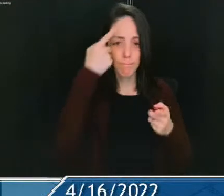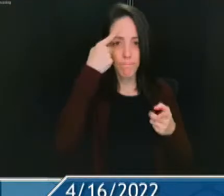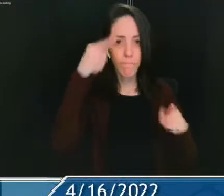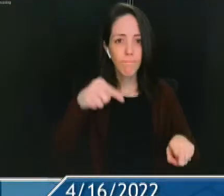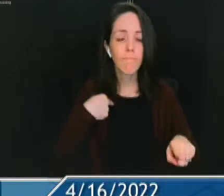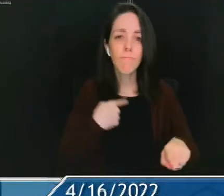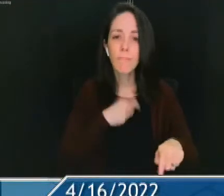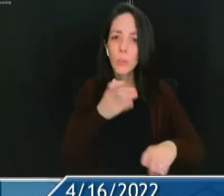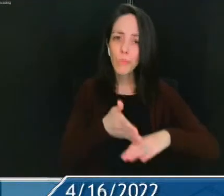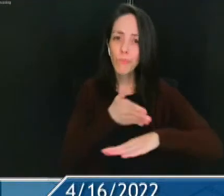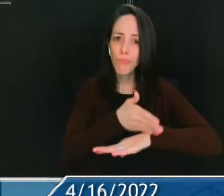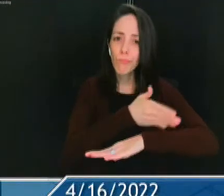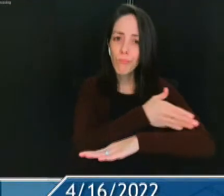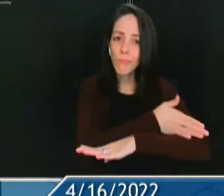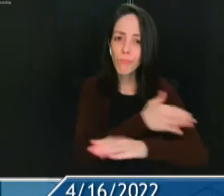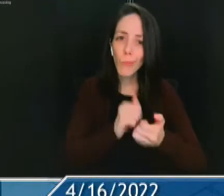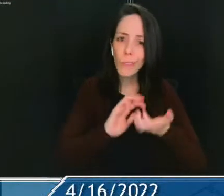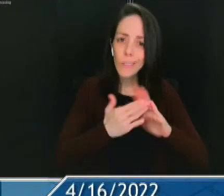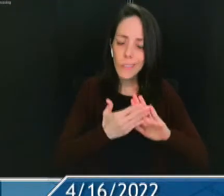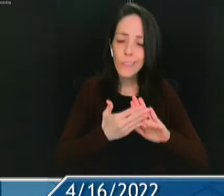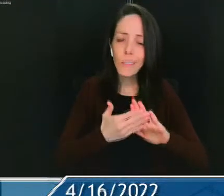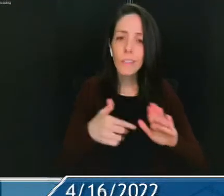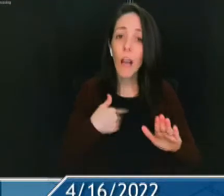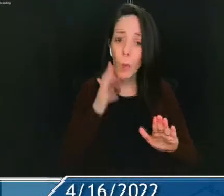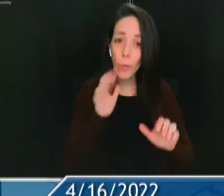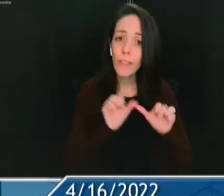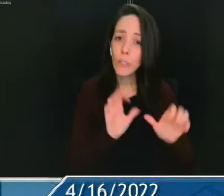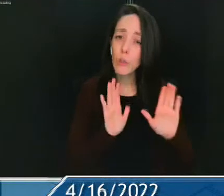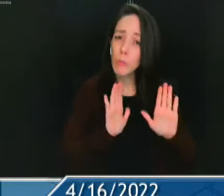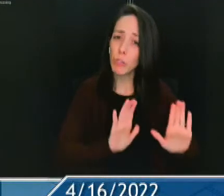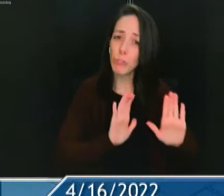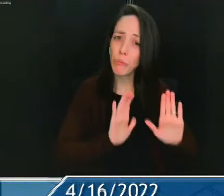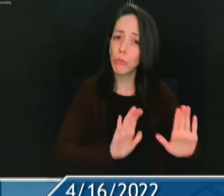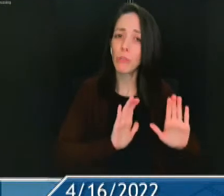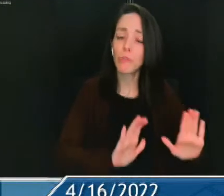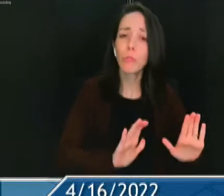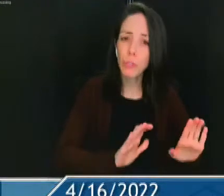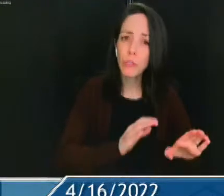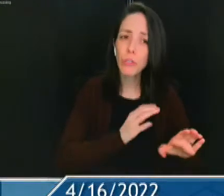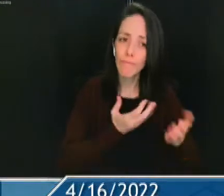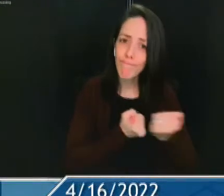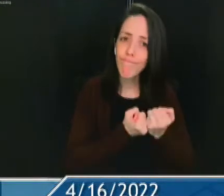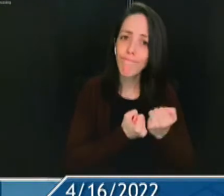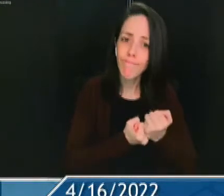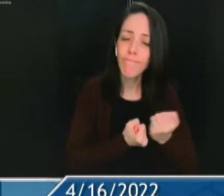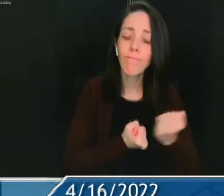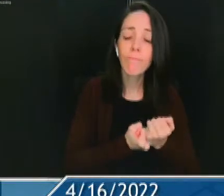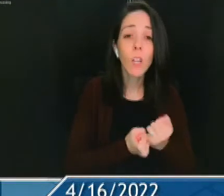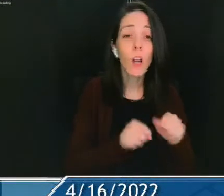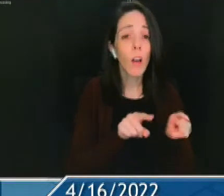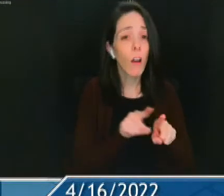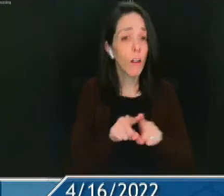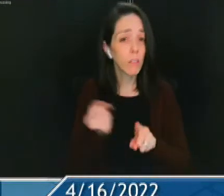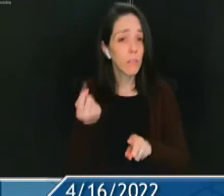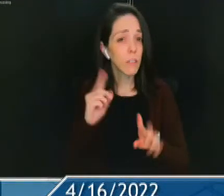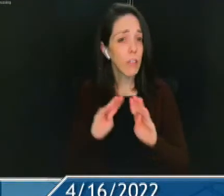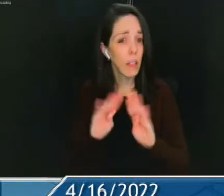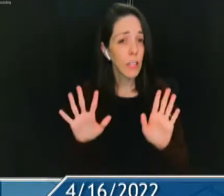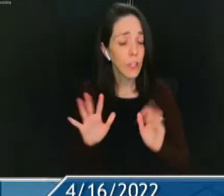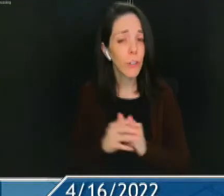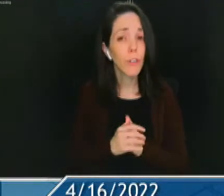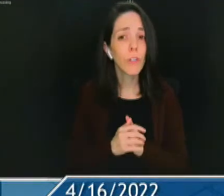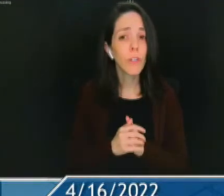I will continue to push to make our commitment visible through meaningful investment. But I also want to make it clear that we need to do this